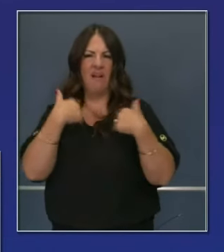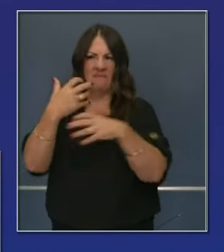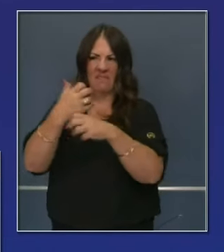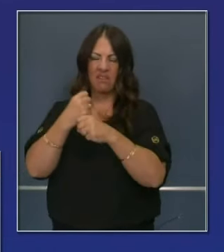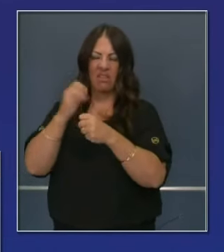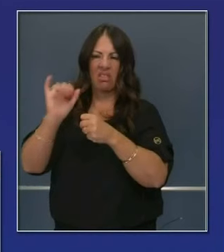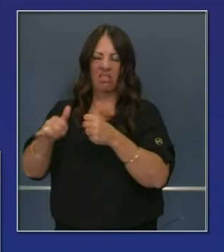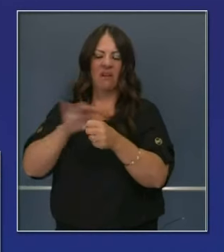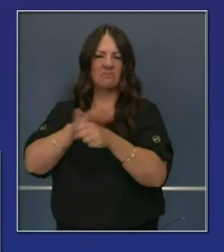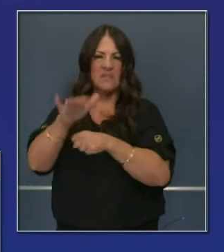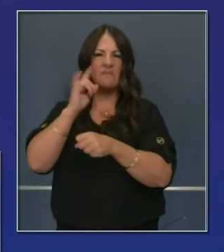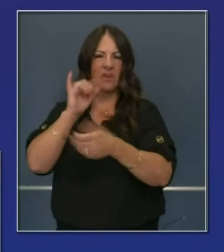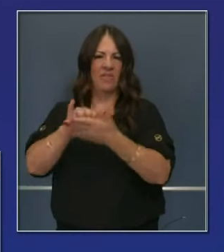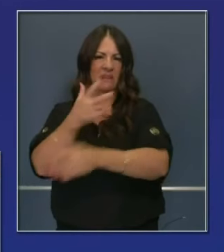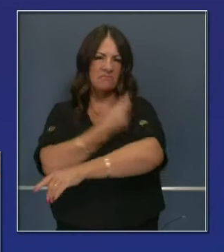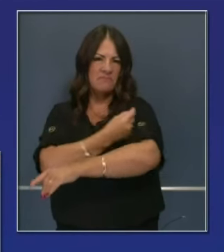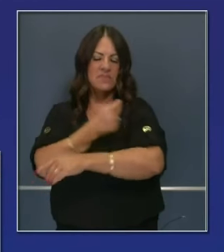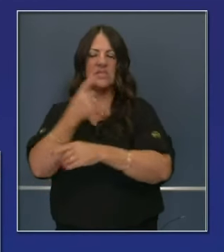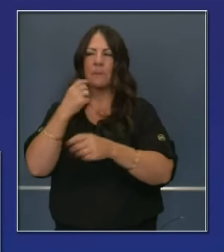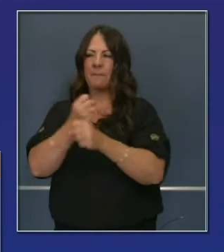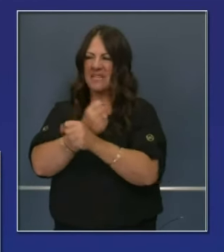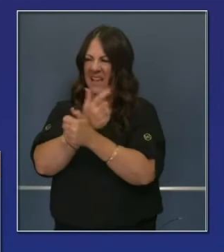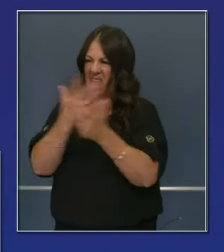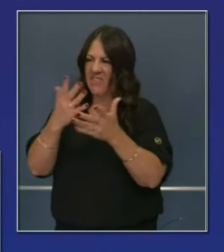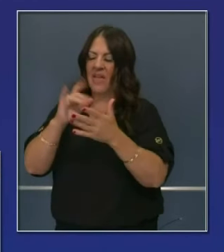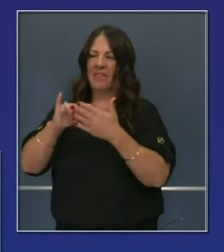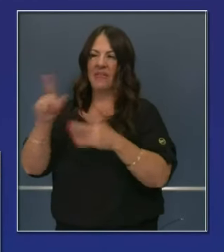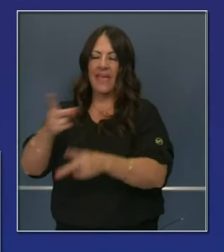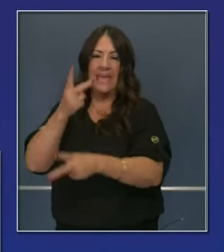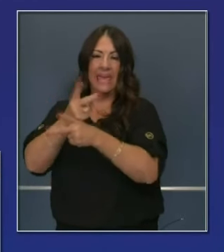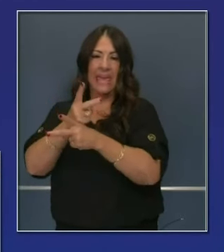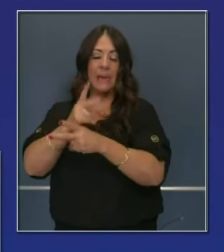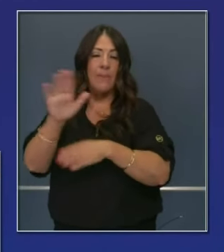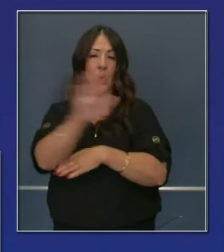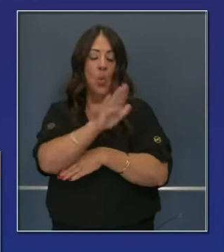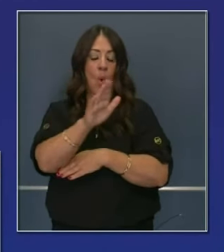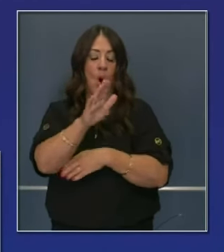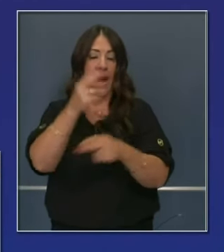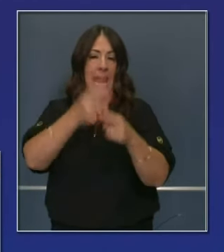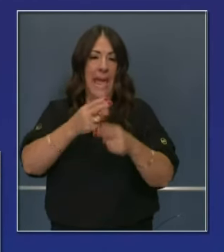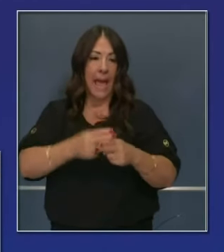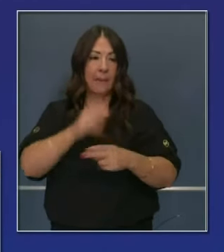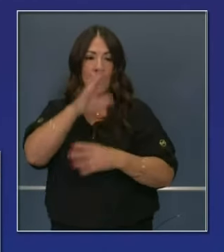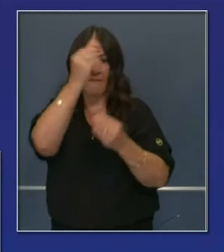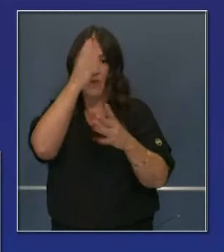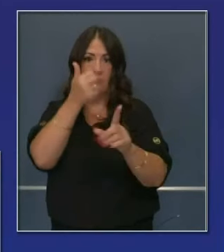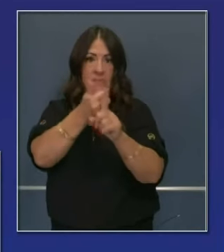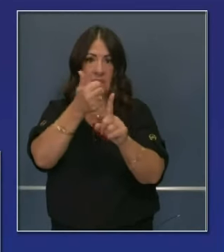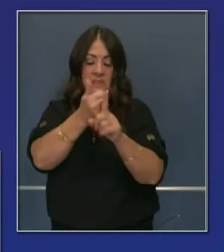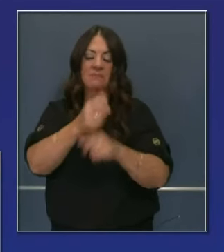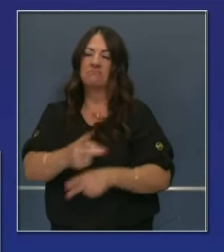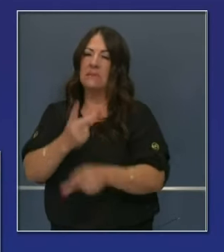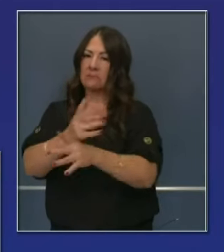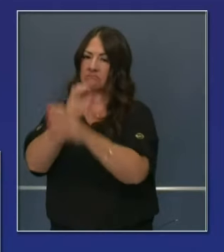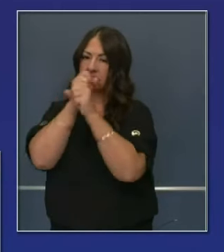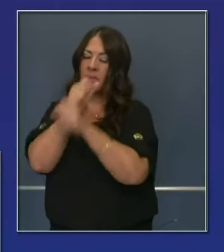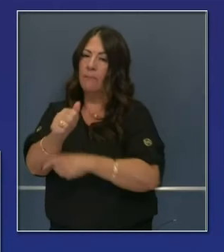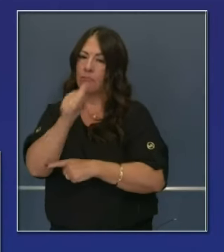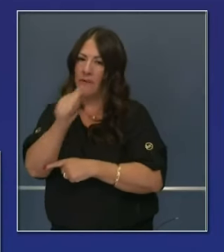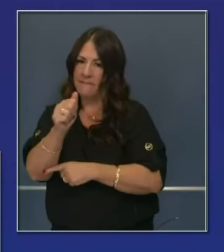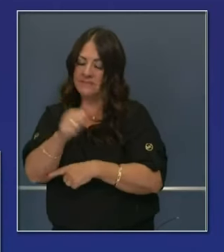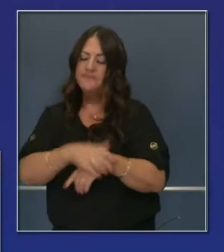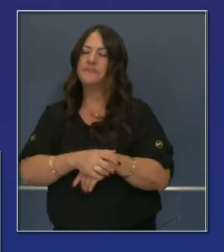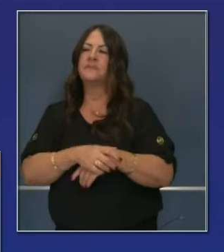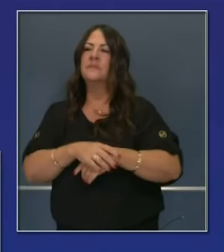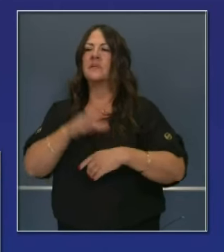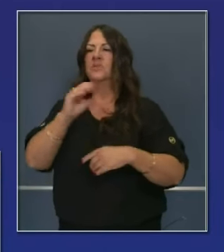with all of your health privacy concerns being addressed. So it relates to the broader issue of